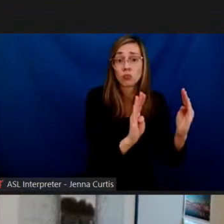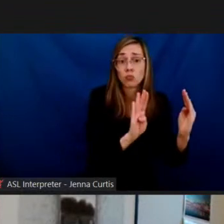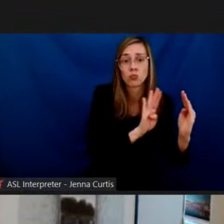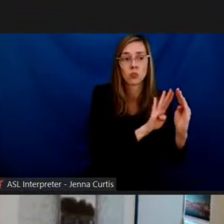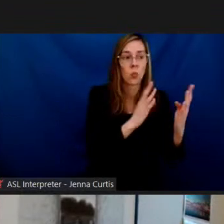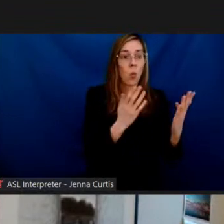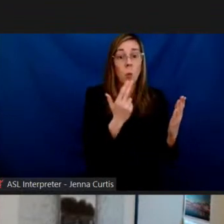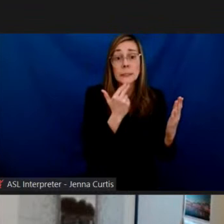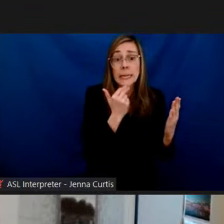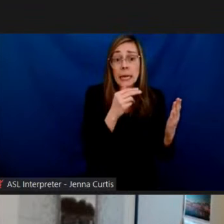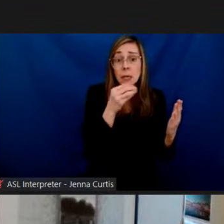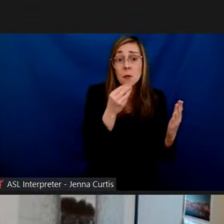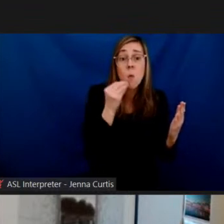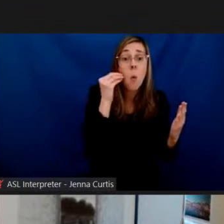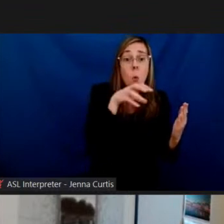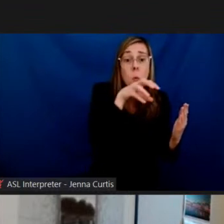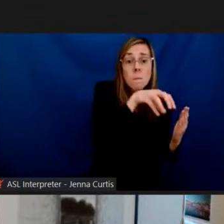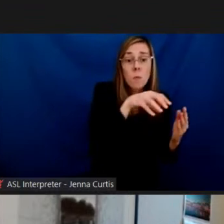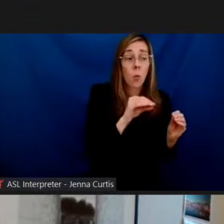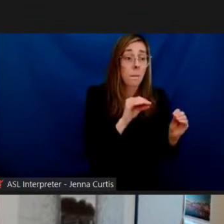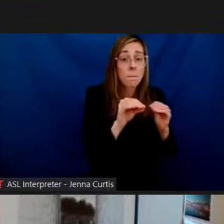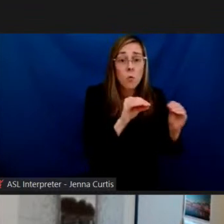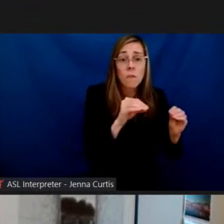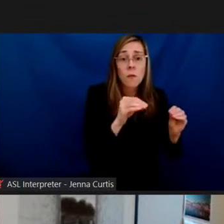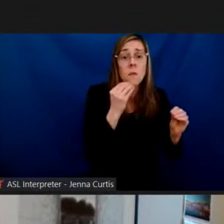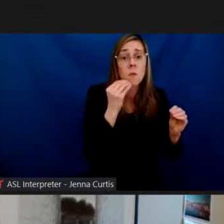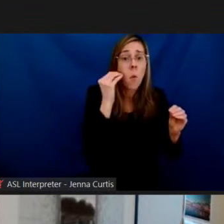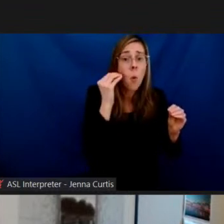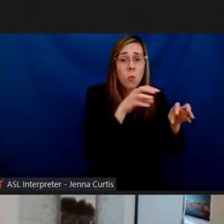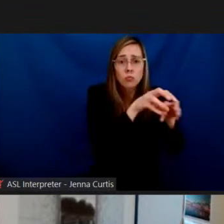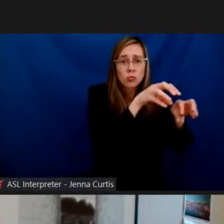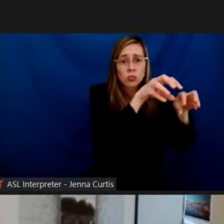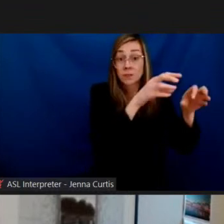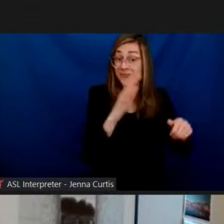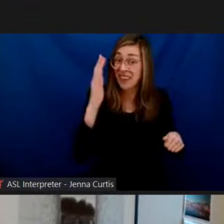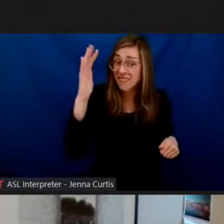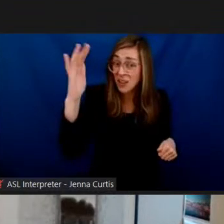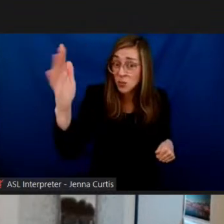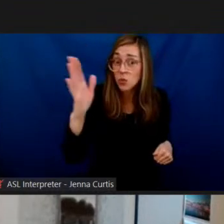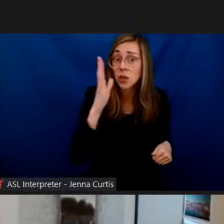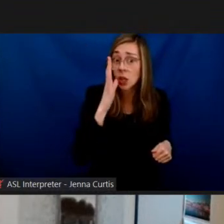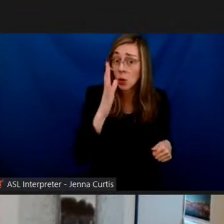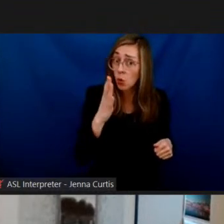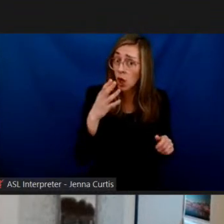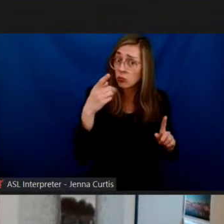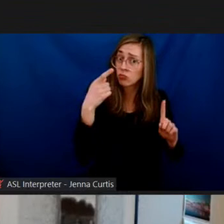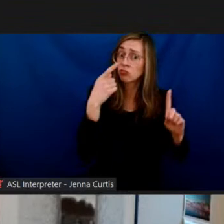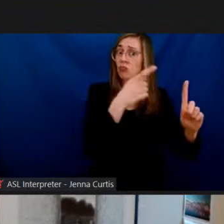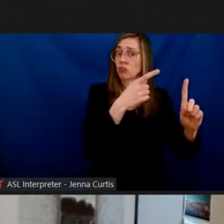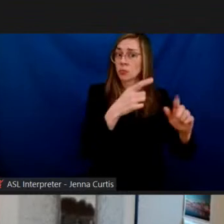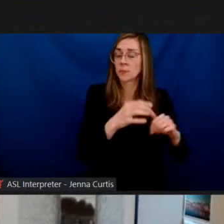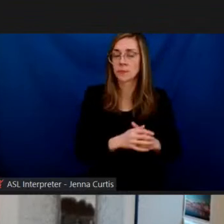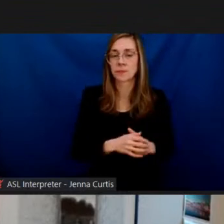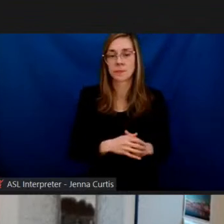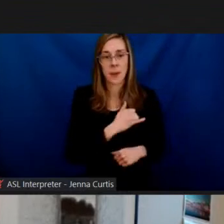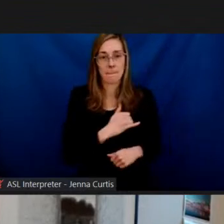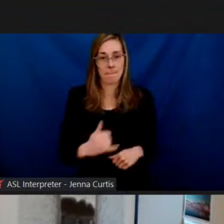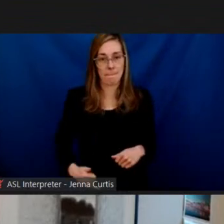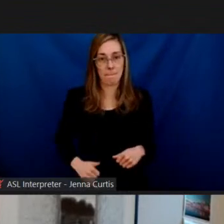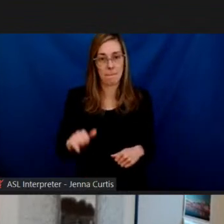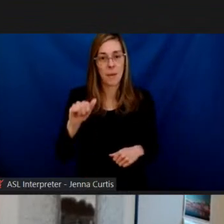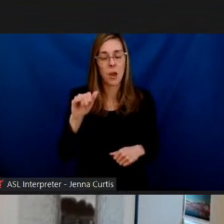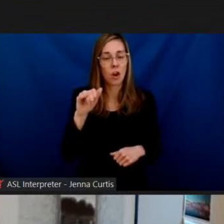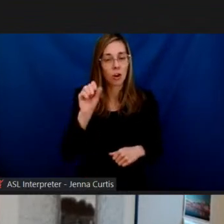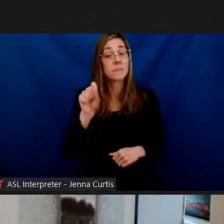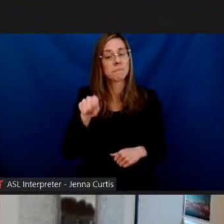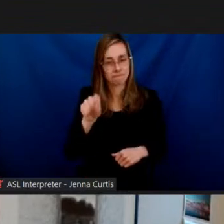movable small housing like tiny houses. Yeah, Tim, I'll jump in here, and I have sort of some late breaking